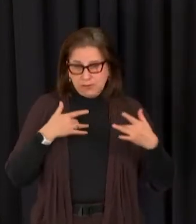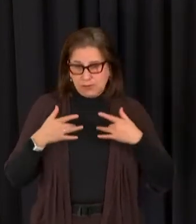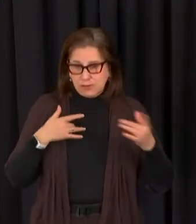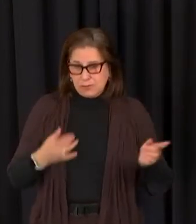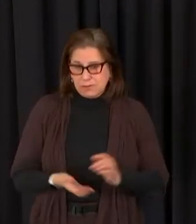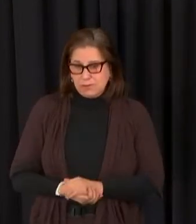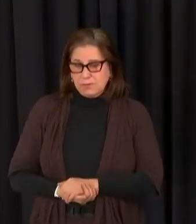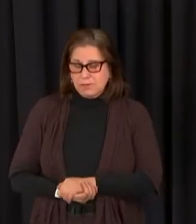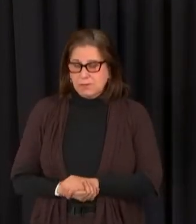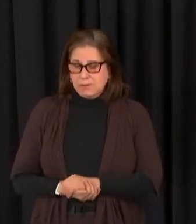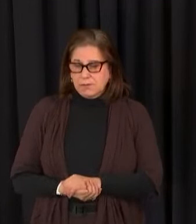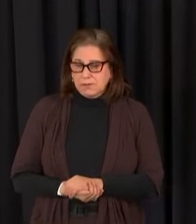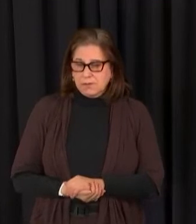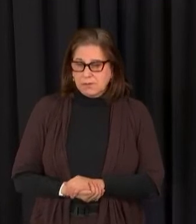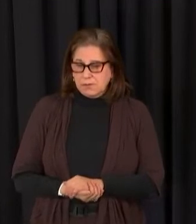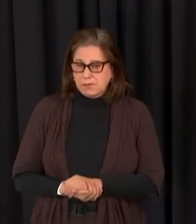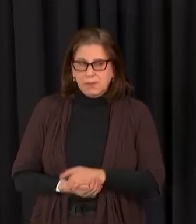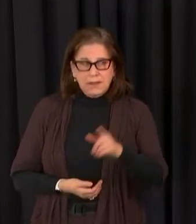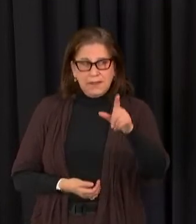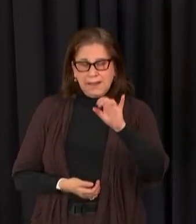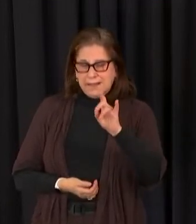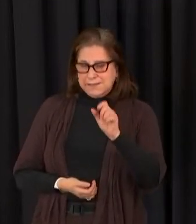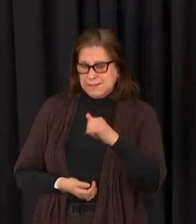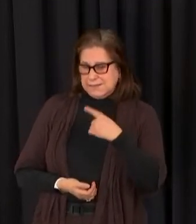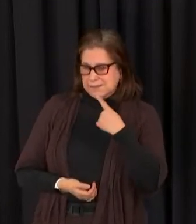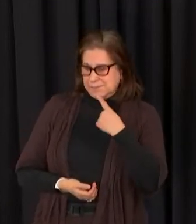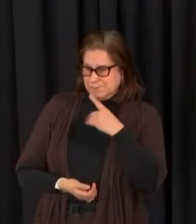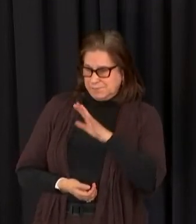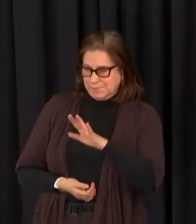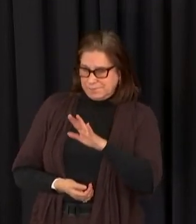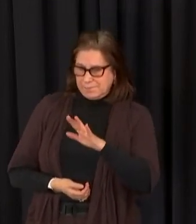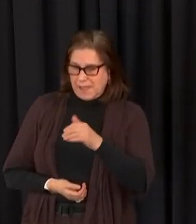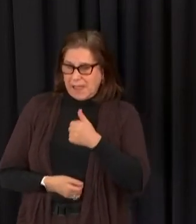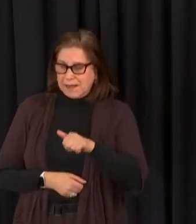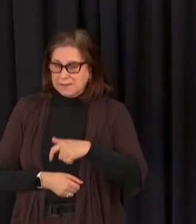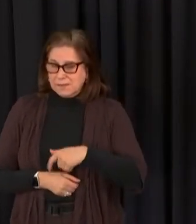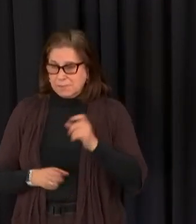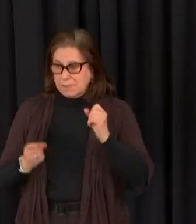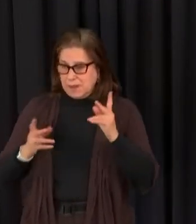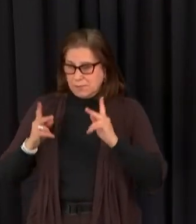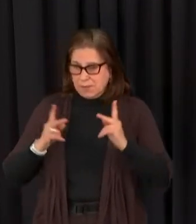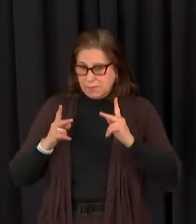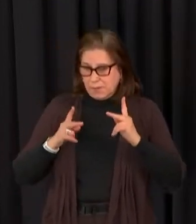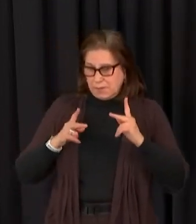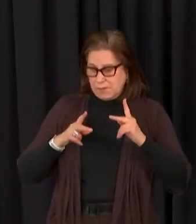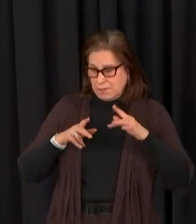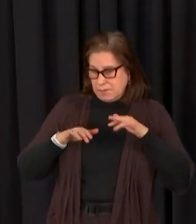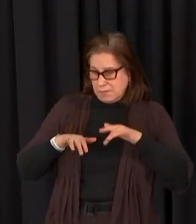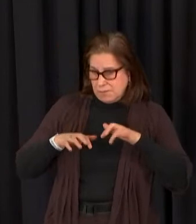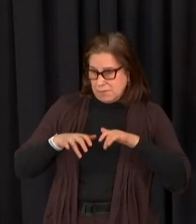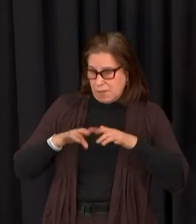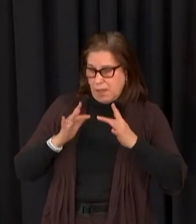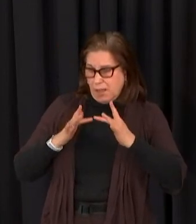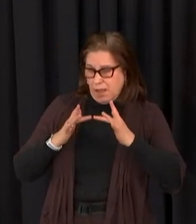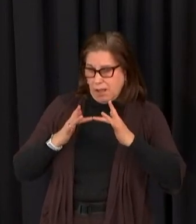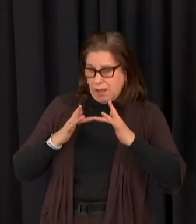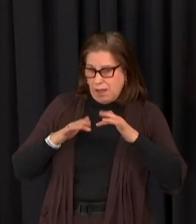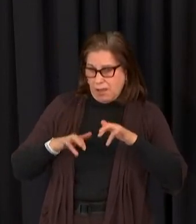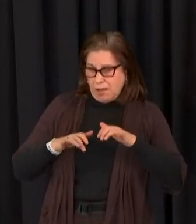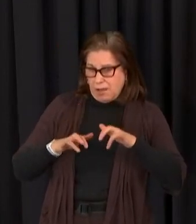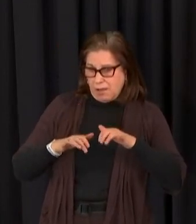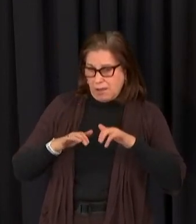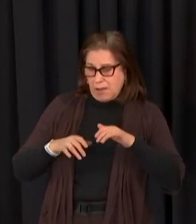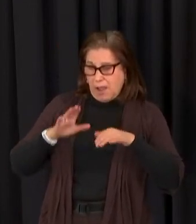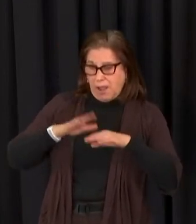Anytime there are a number of people hitting one website at the exact same time, right, which is what we've seen for the past few weeks, Thursdays